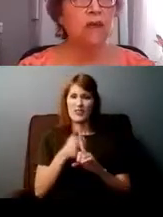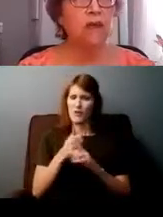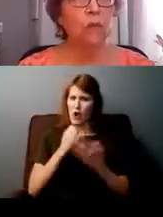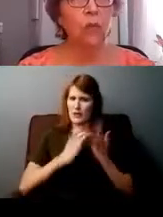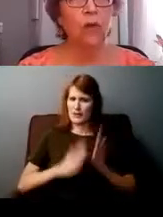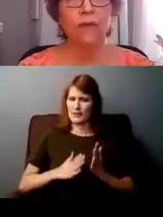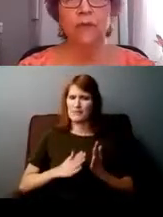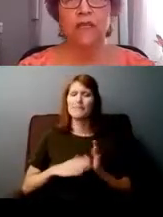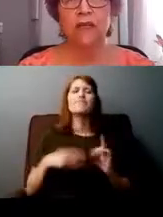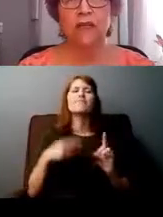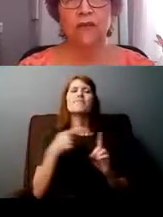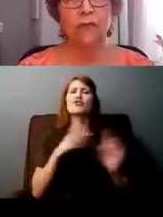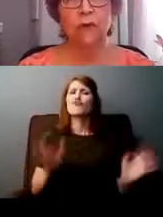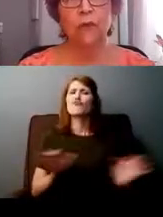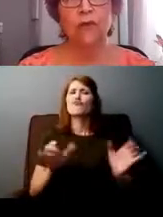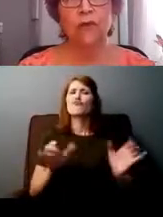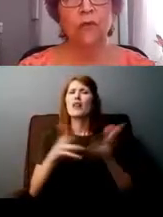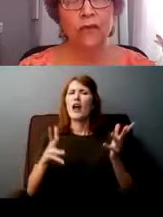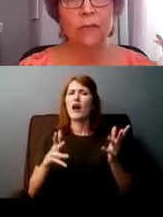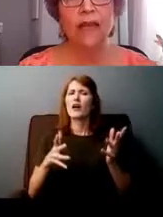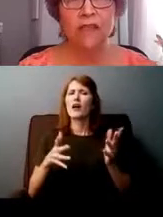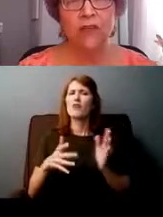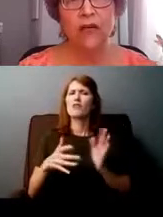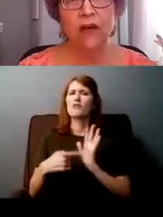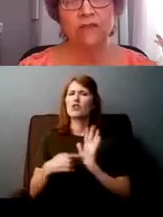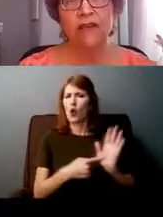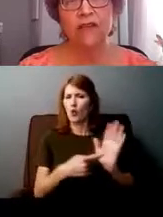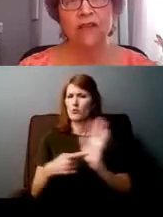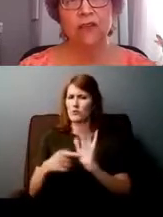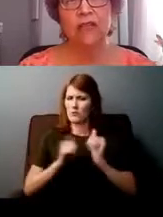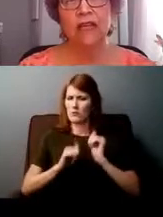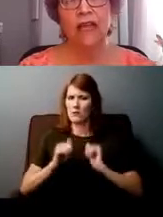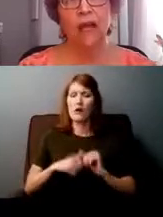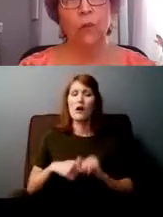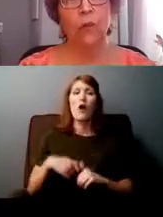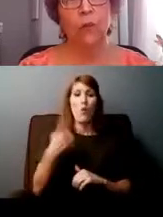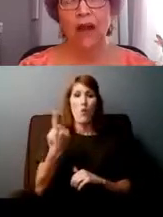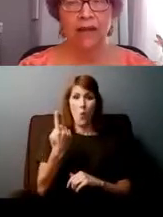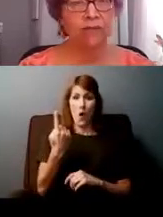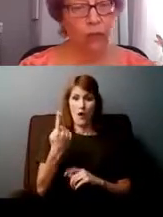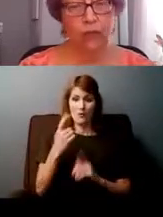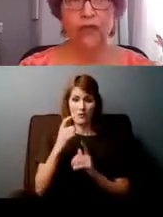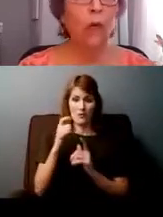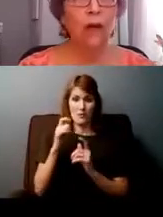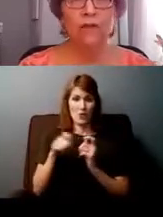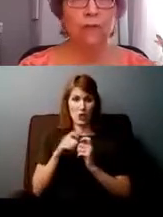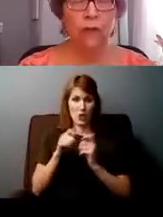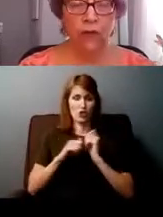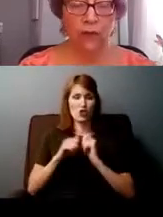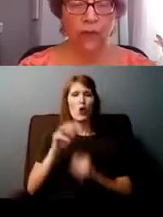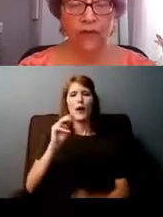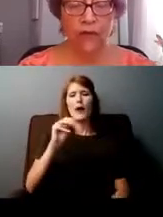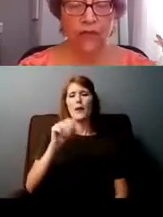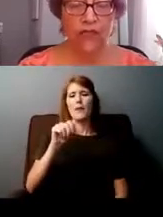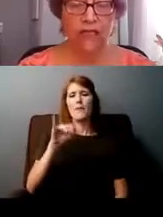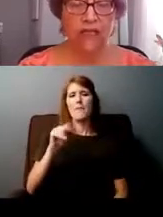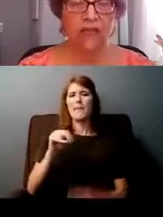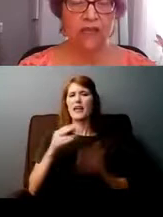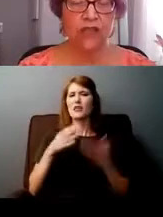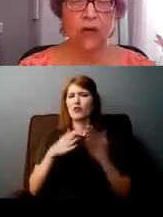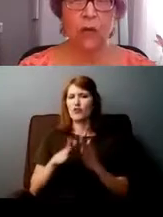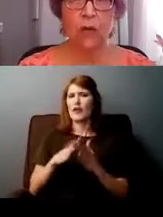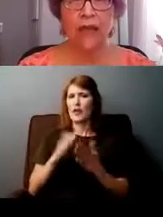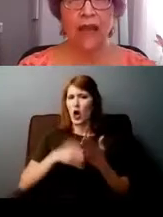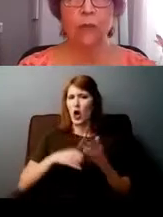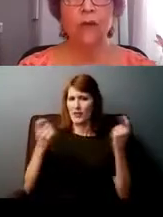shows, one in particular, the Fort Worth Main Street Art Festival. And I would go up to Fort Worth with her when she did